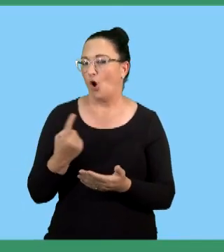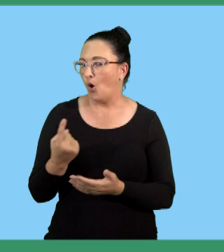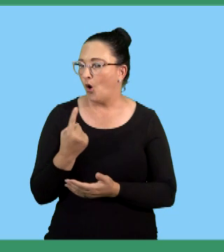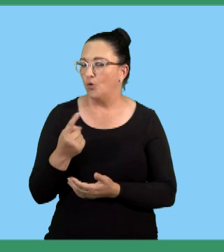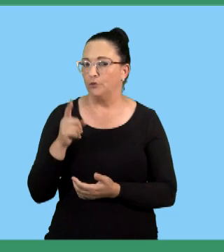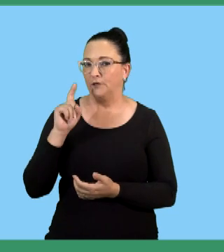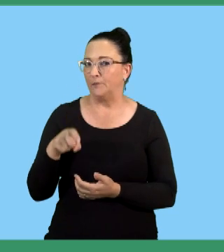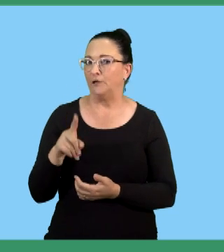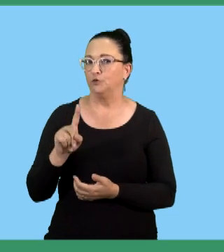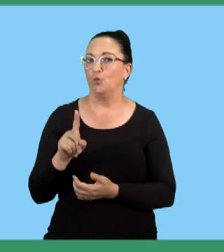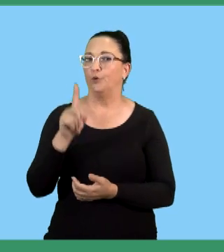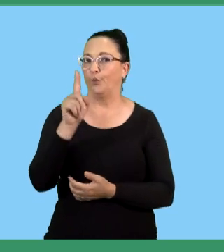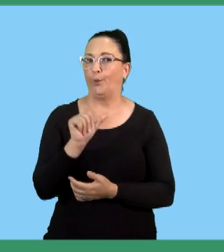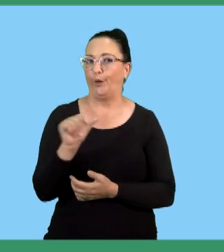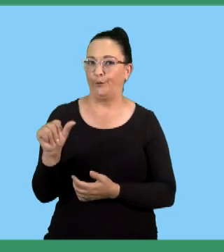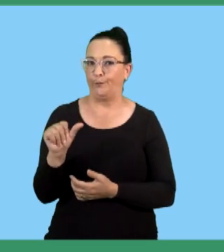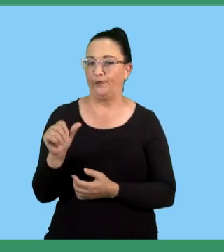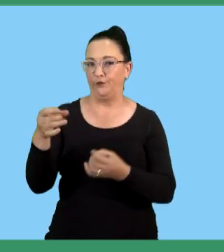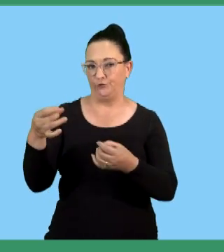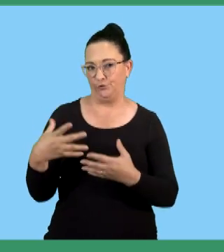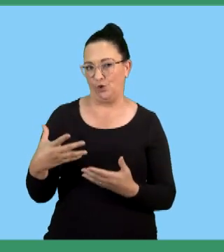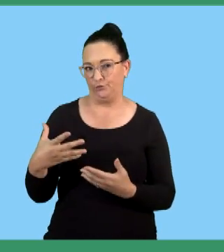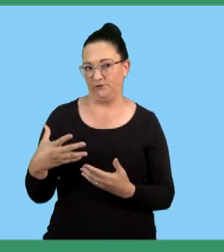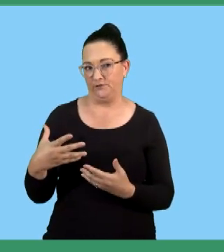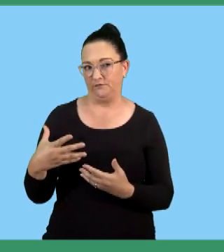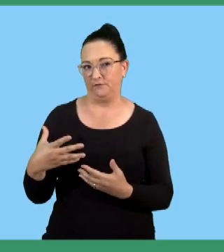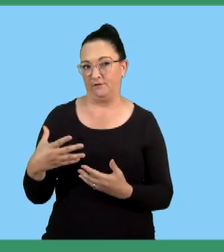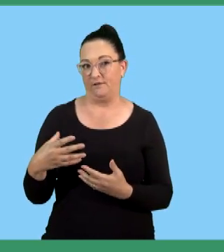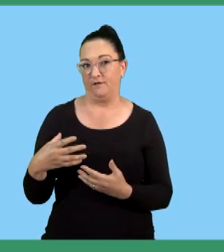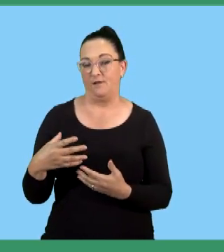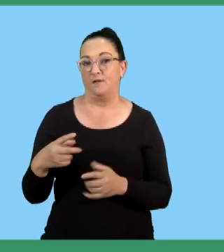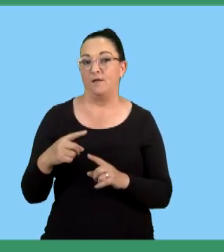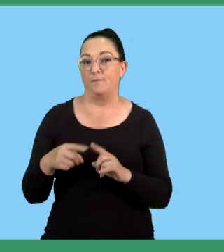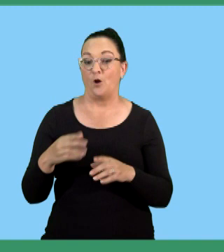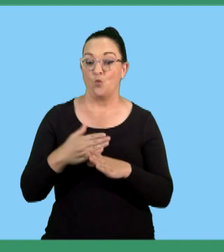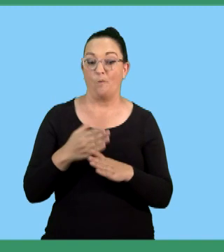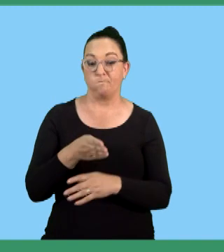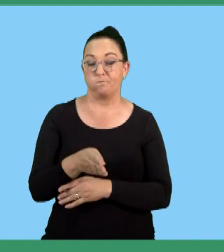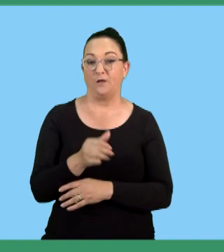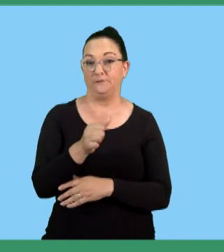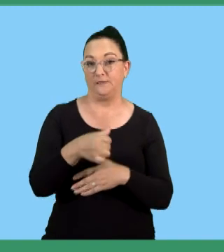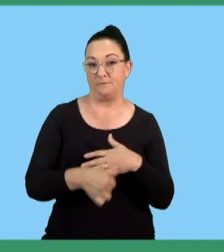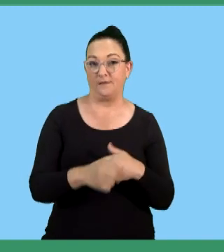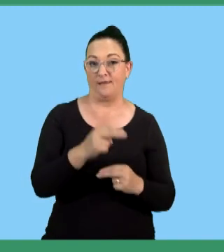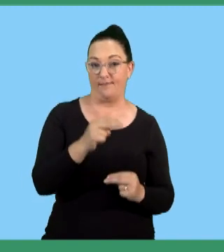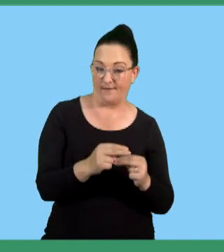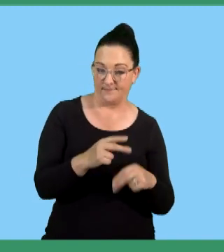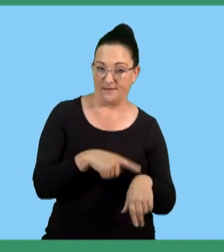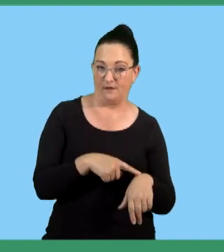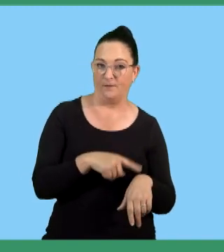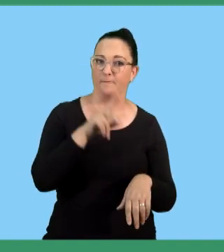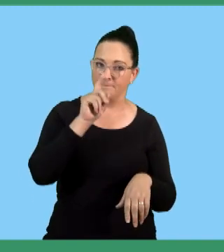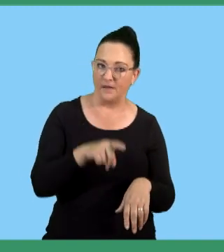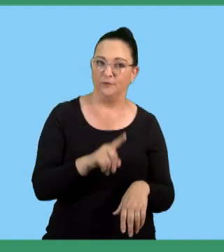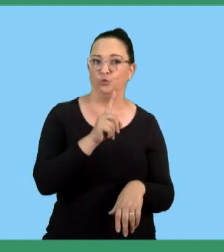following 1 week's notice if the worker has been employed for 6 months or less. So if you've